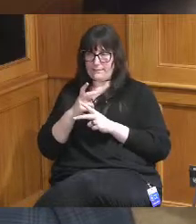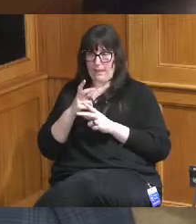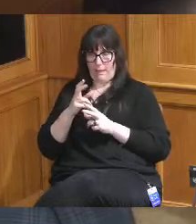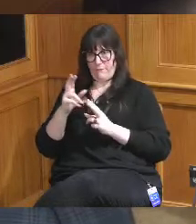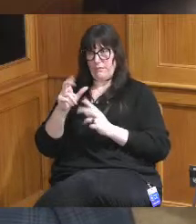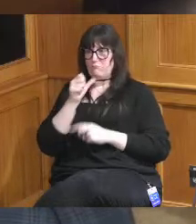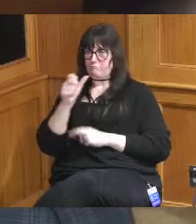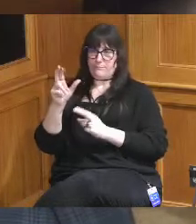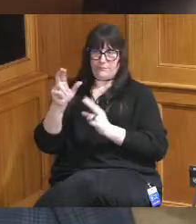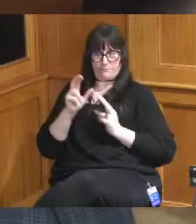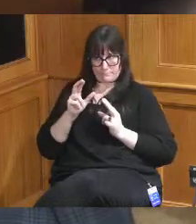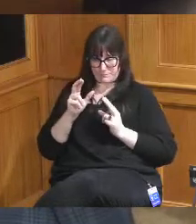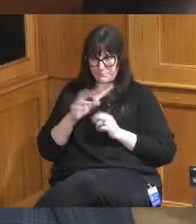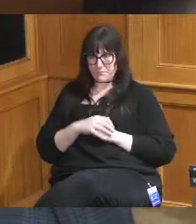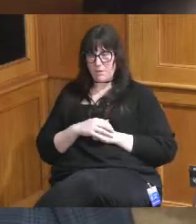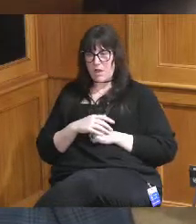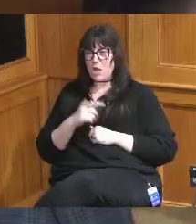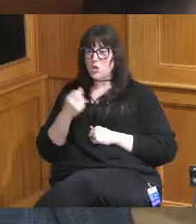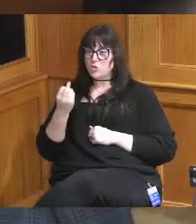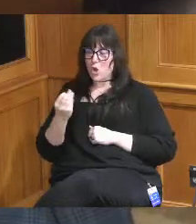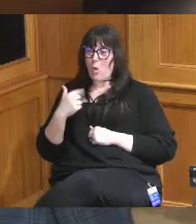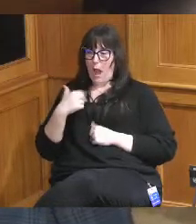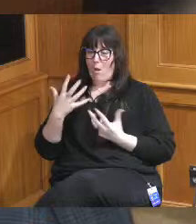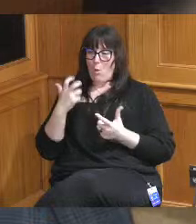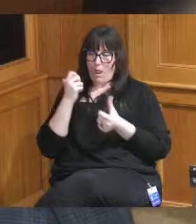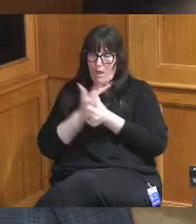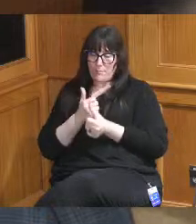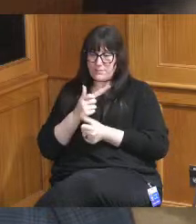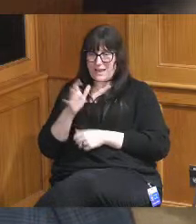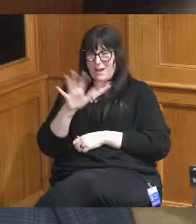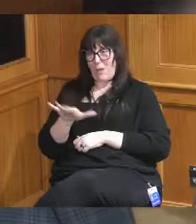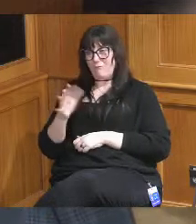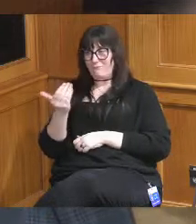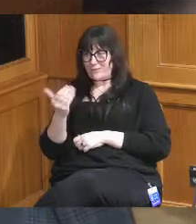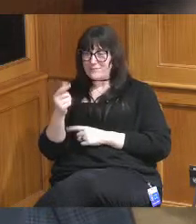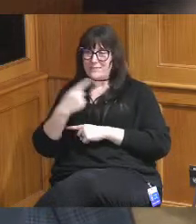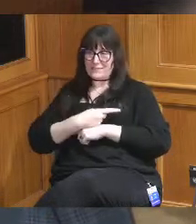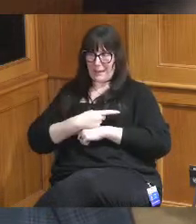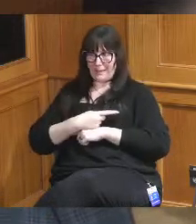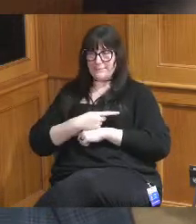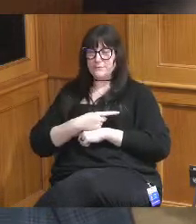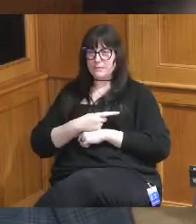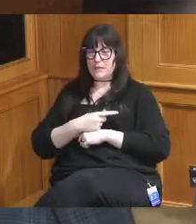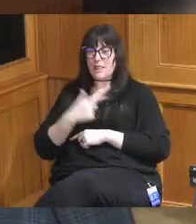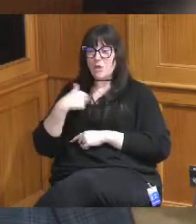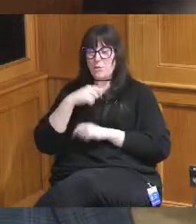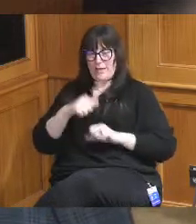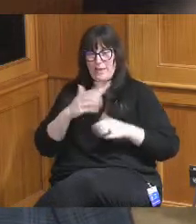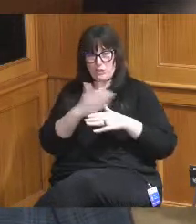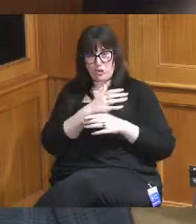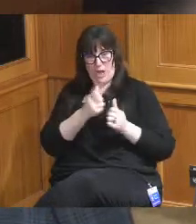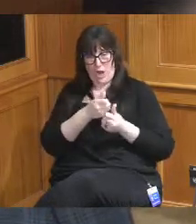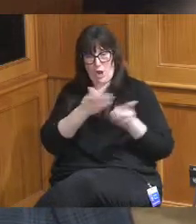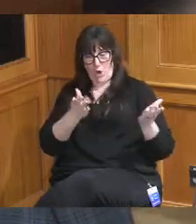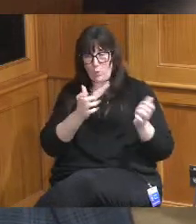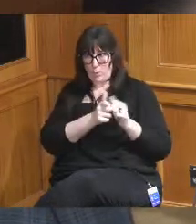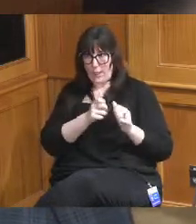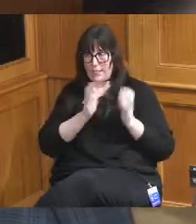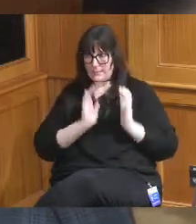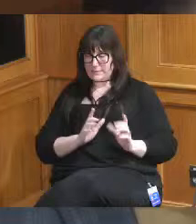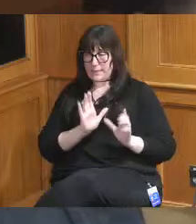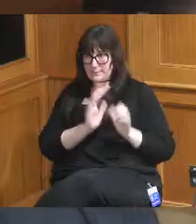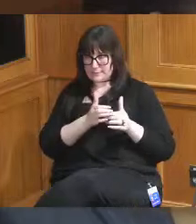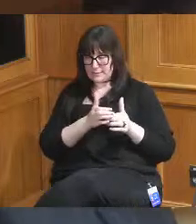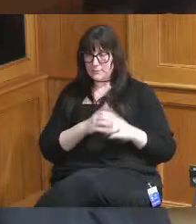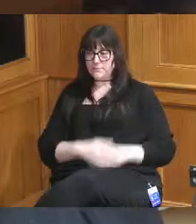update report within 14 days on the status of the situation that can be shared with the citizens. My point to all of that, and